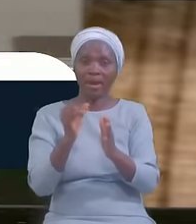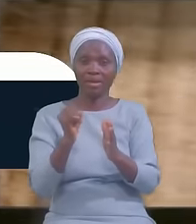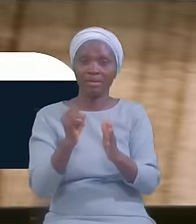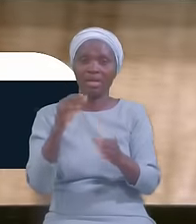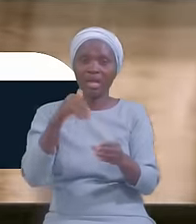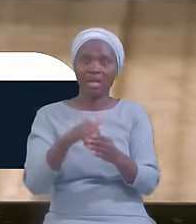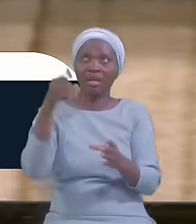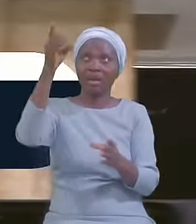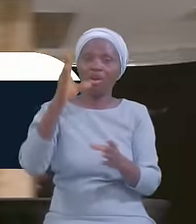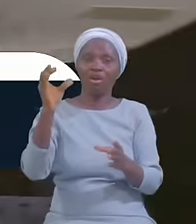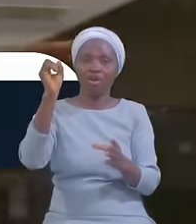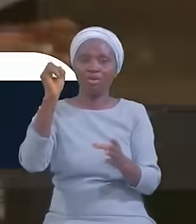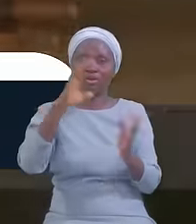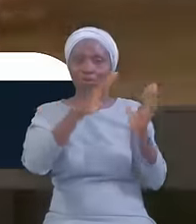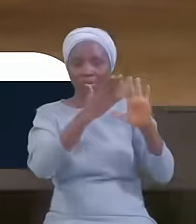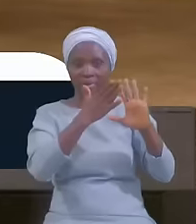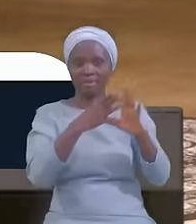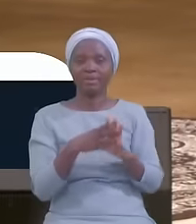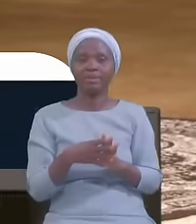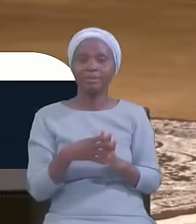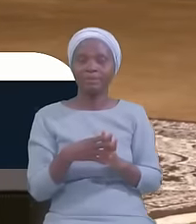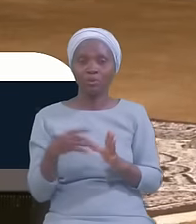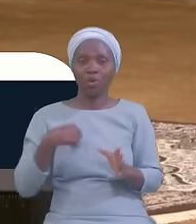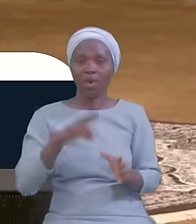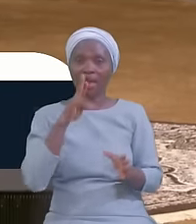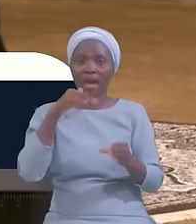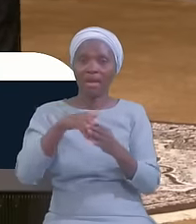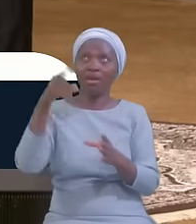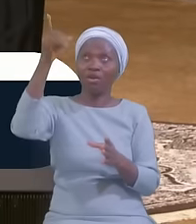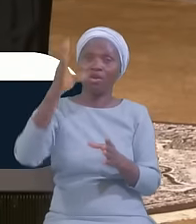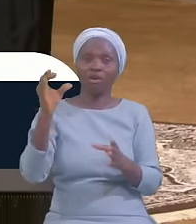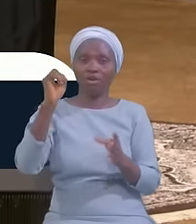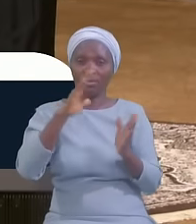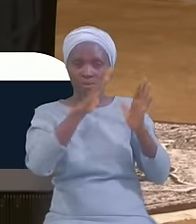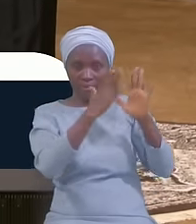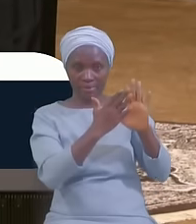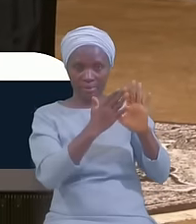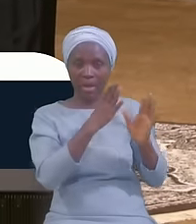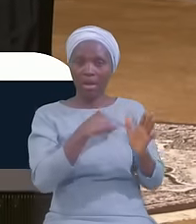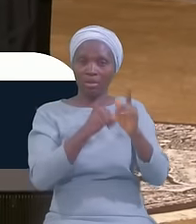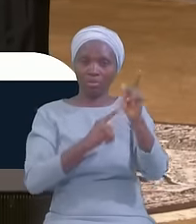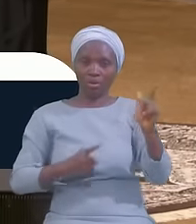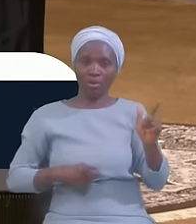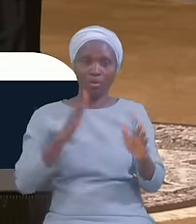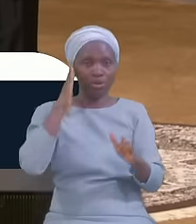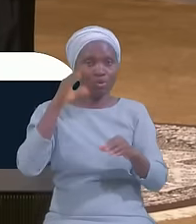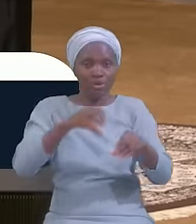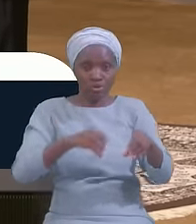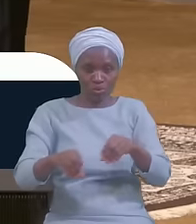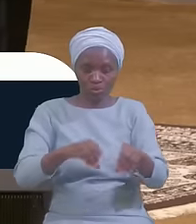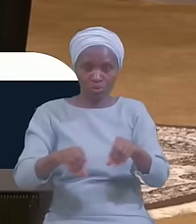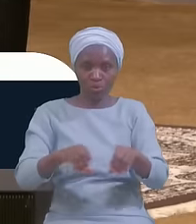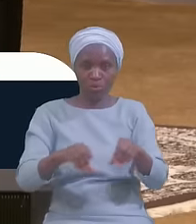presence. We are in God's presence. And the Lord will activate